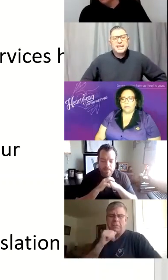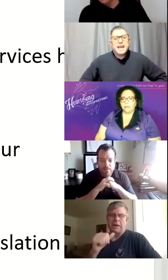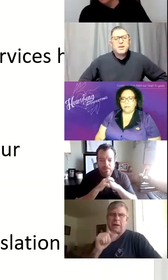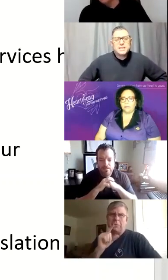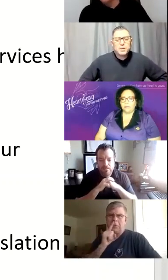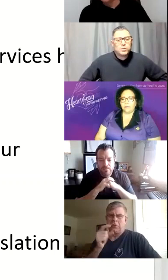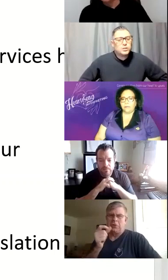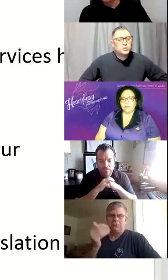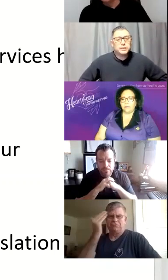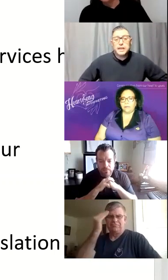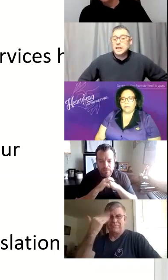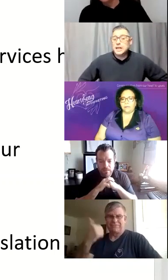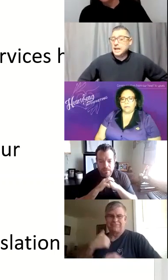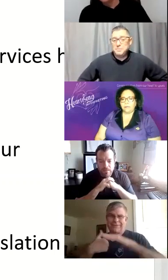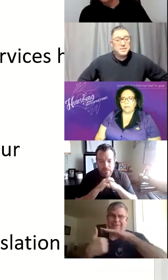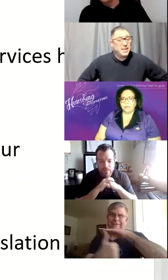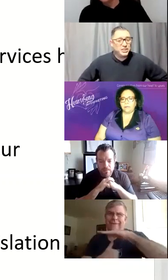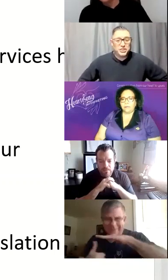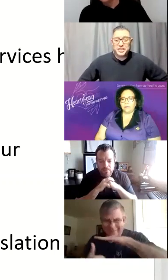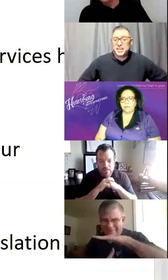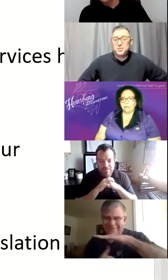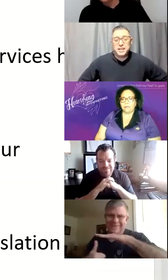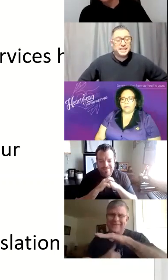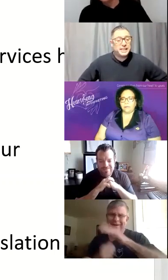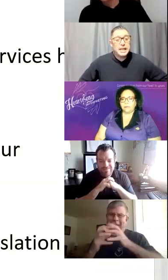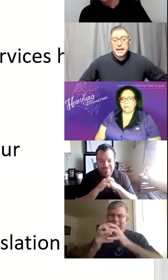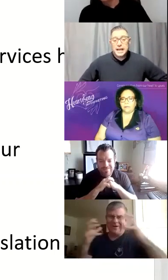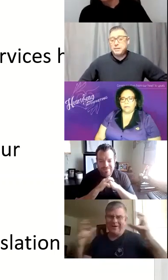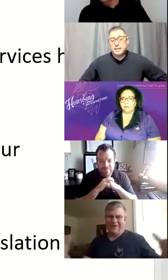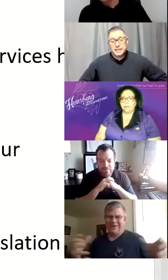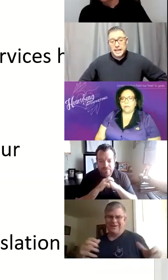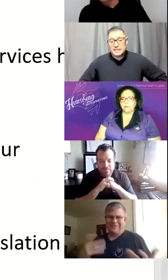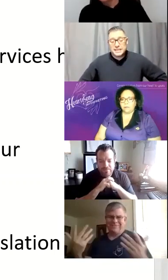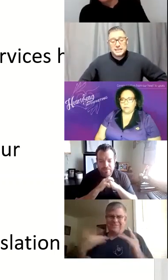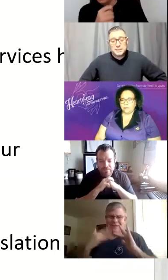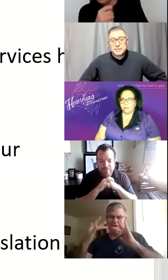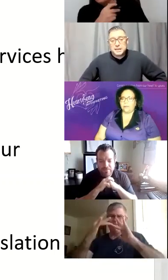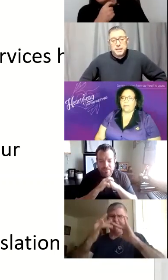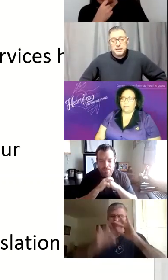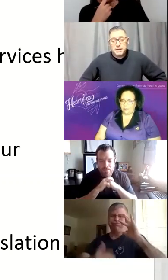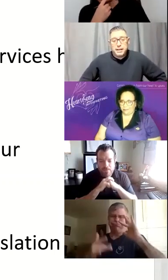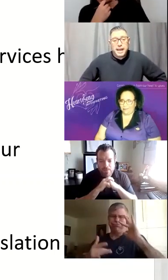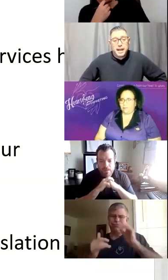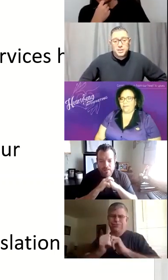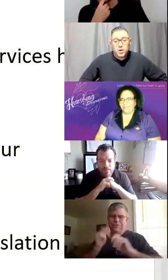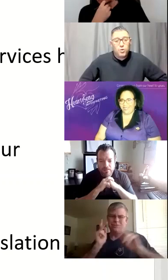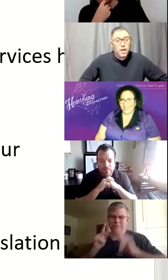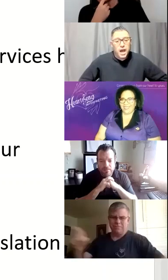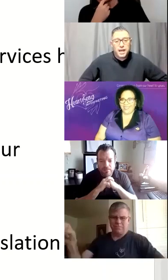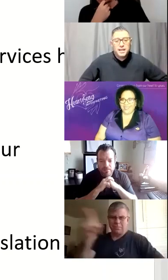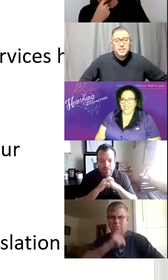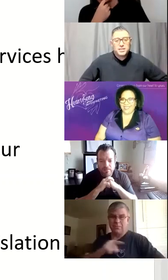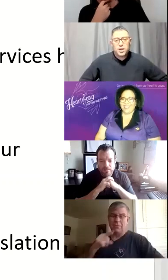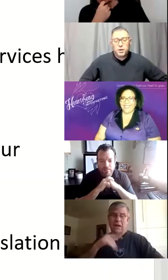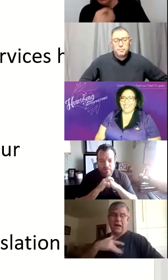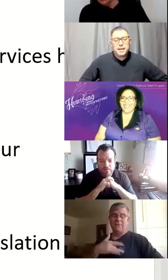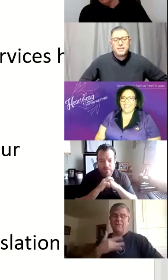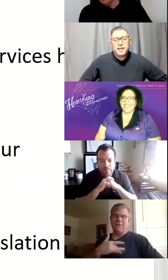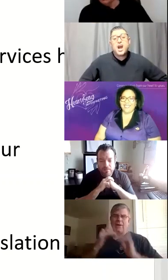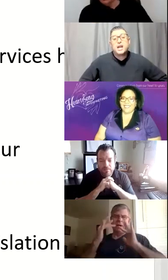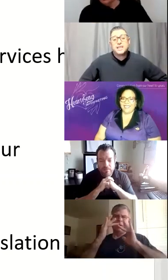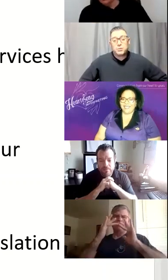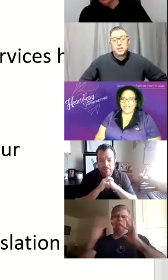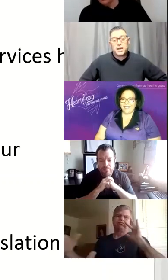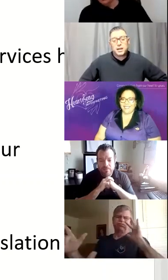In the outside world, really, I'm not sure. I got no idea. I've been in isolation. I've just kind of been around the house a whole lot. So I'm kind of